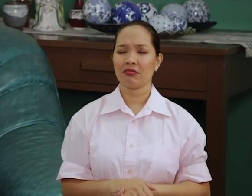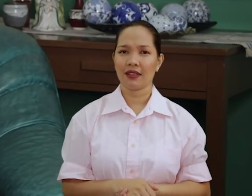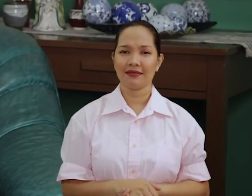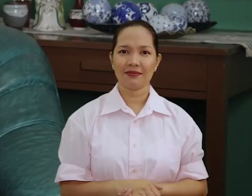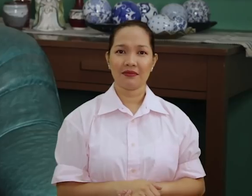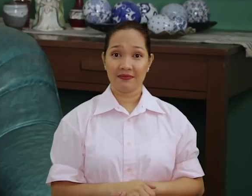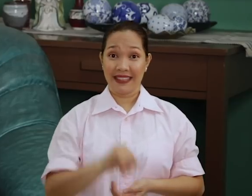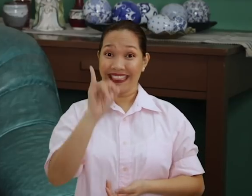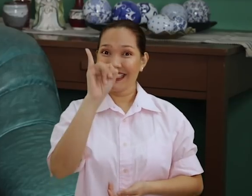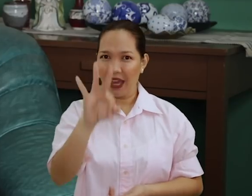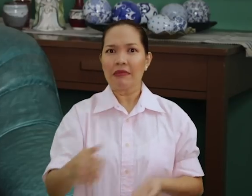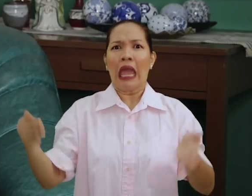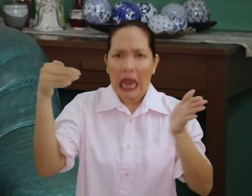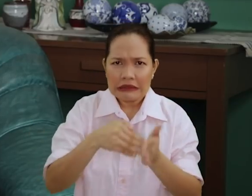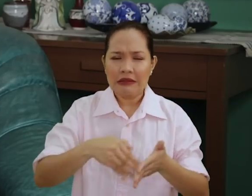condition.